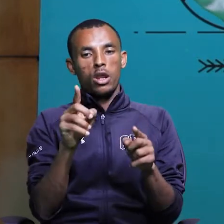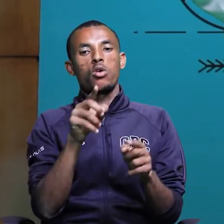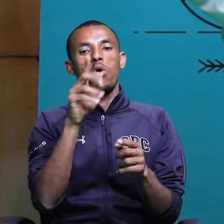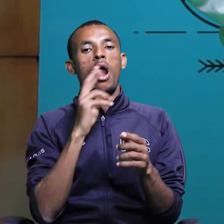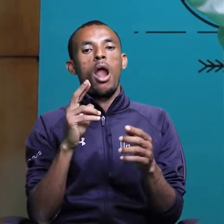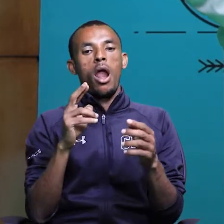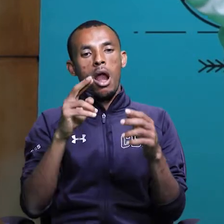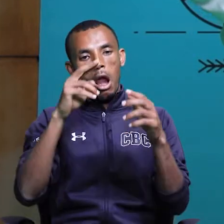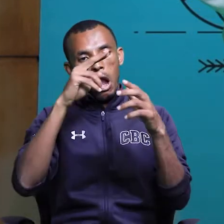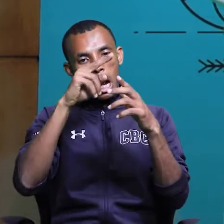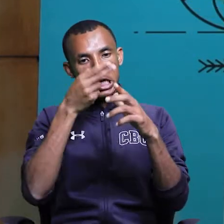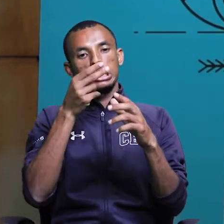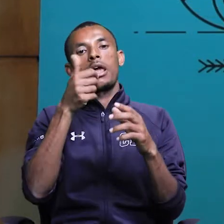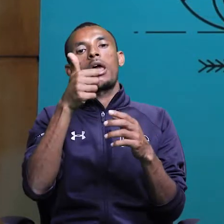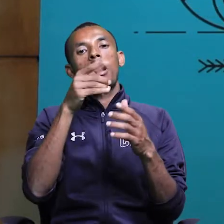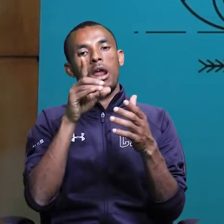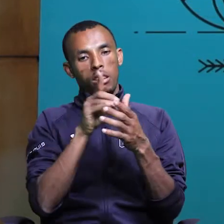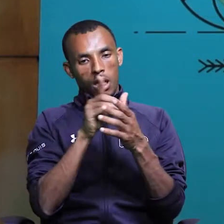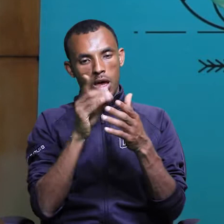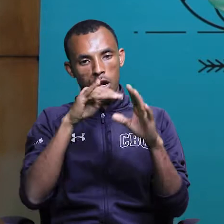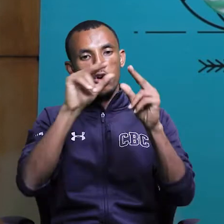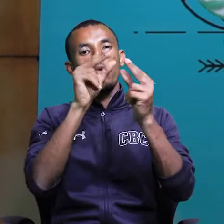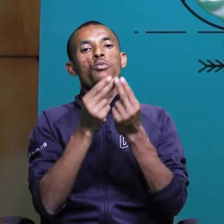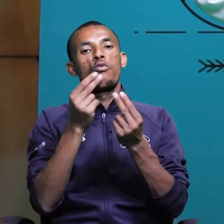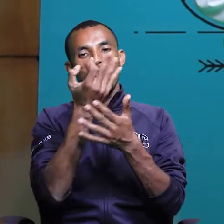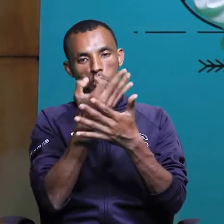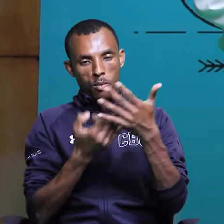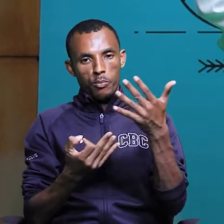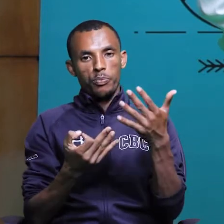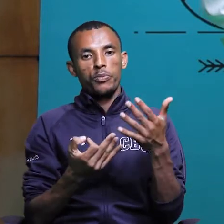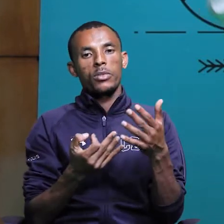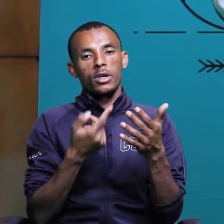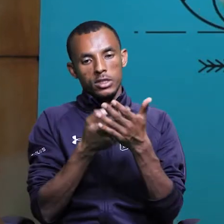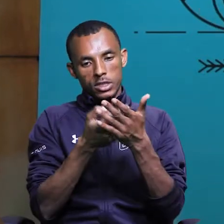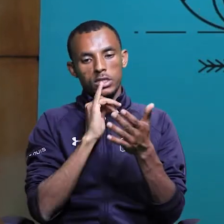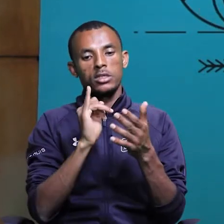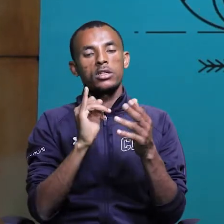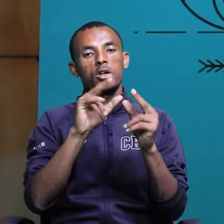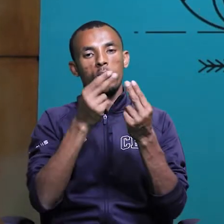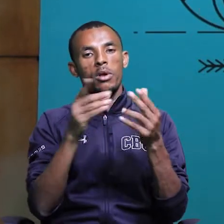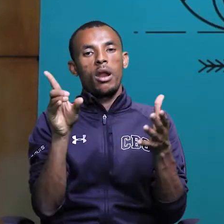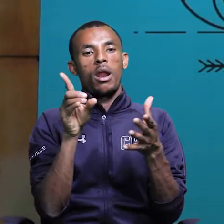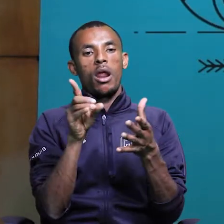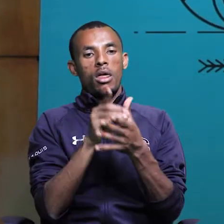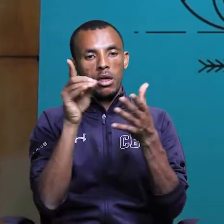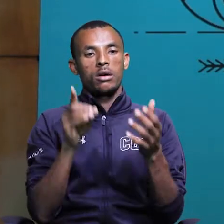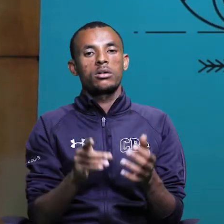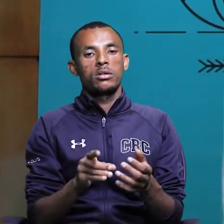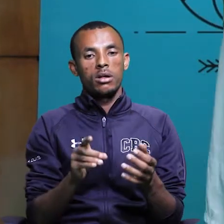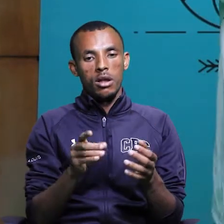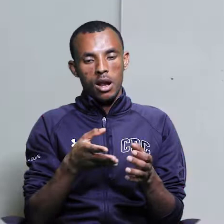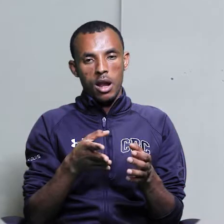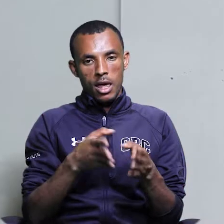arrange a data in a group form, that is grouped data, continuous. Let